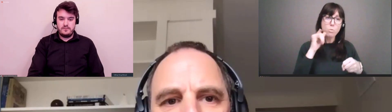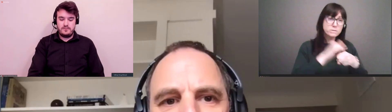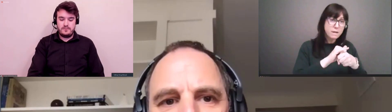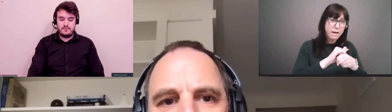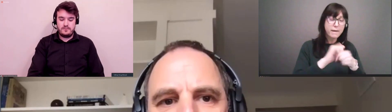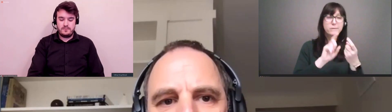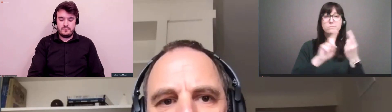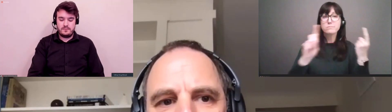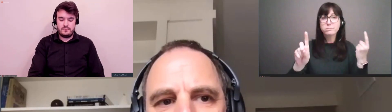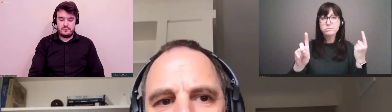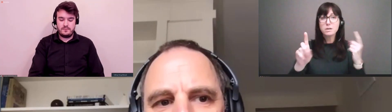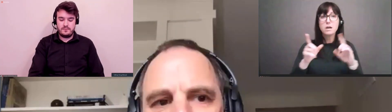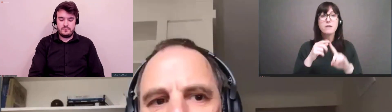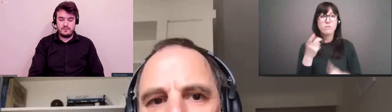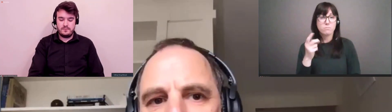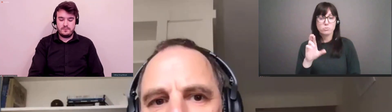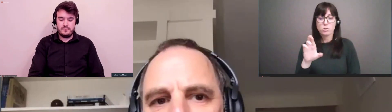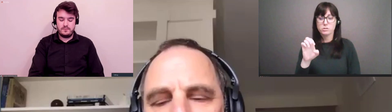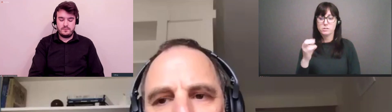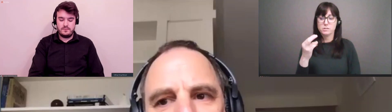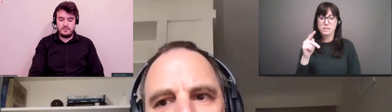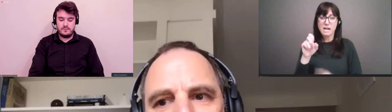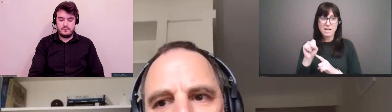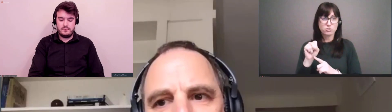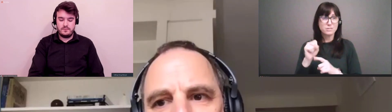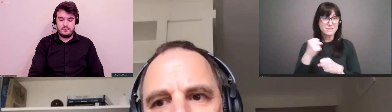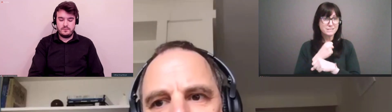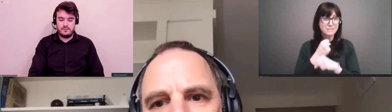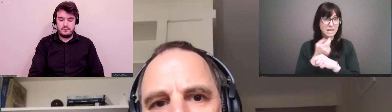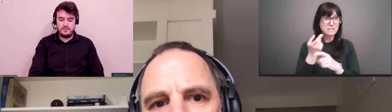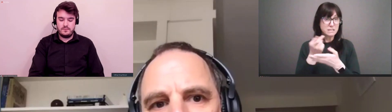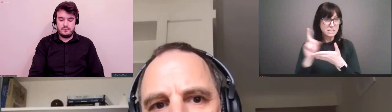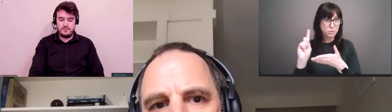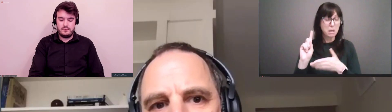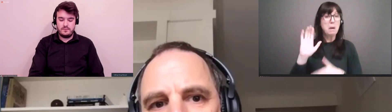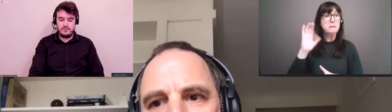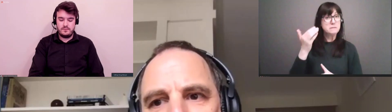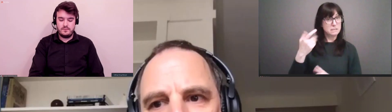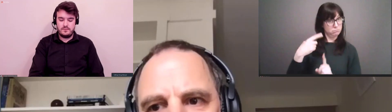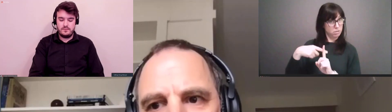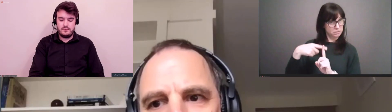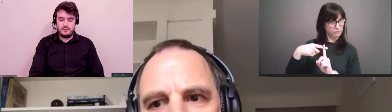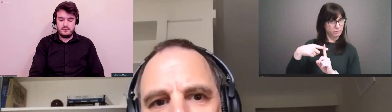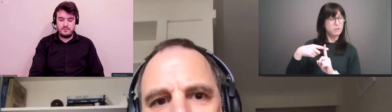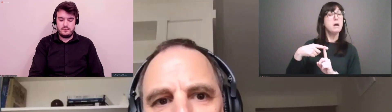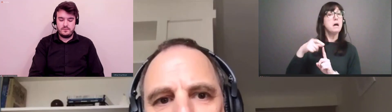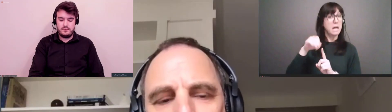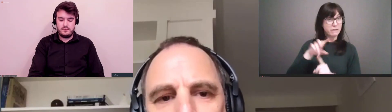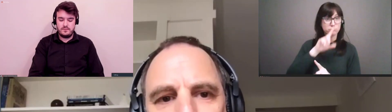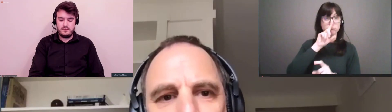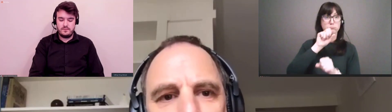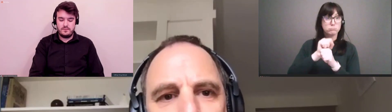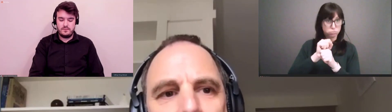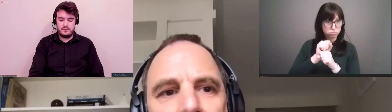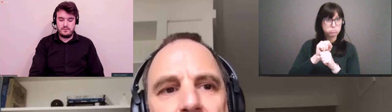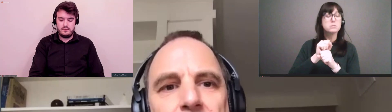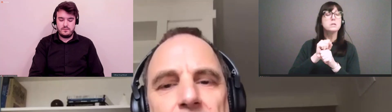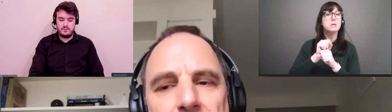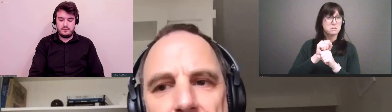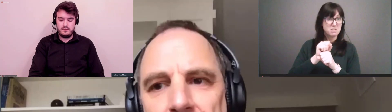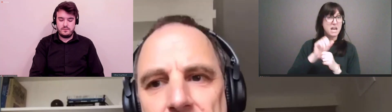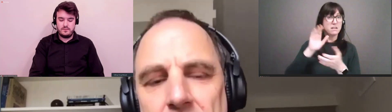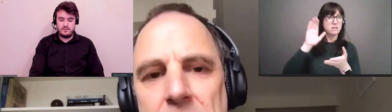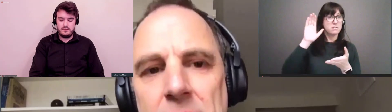Dr. Etches presented last week, those numbers look good. If those numbers are true and we're actually reducing that much